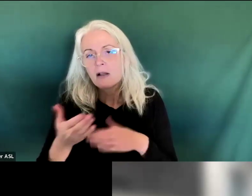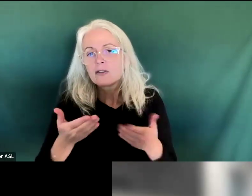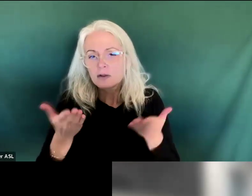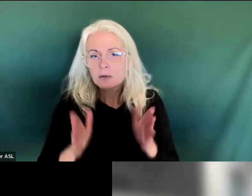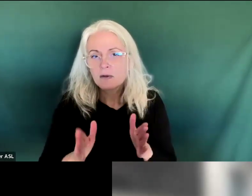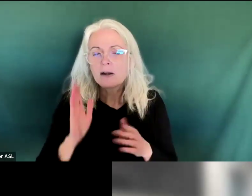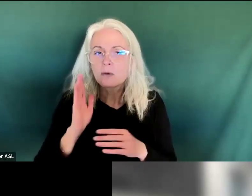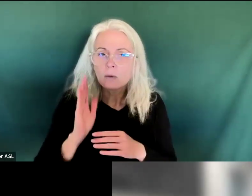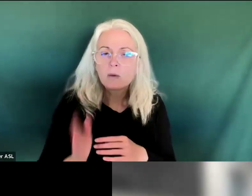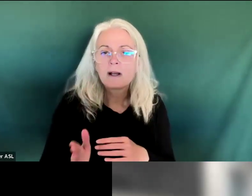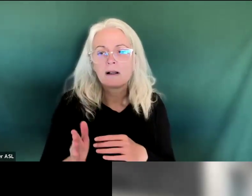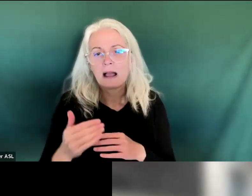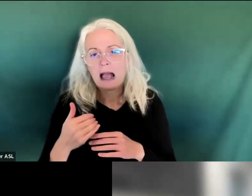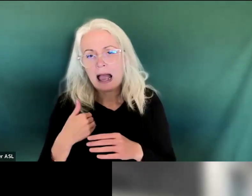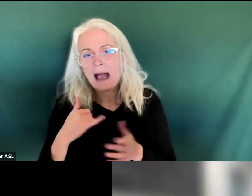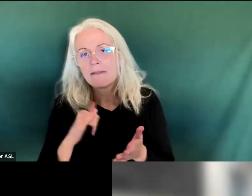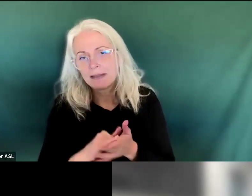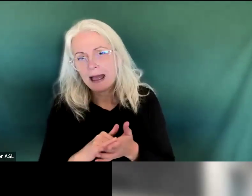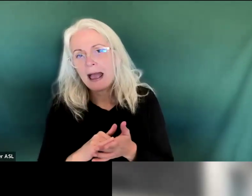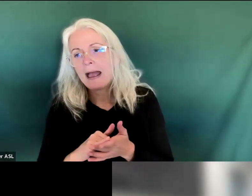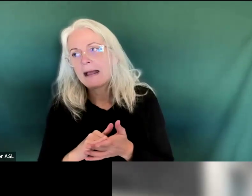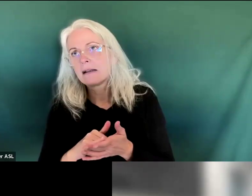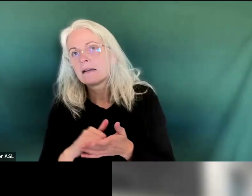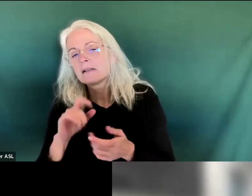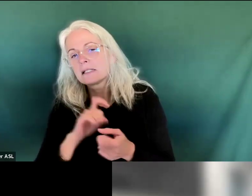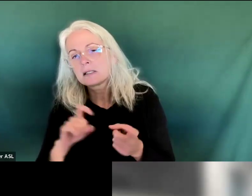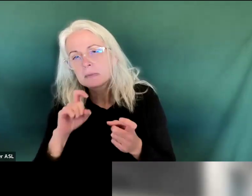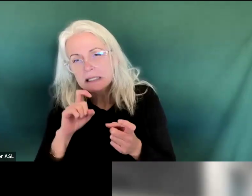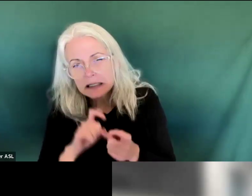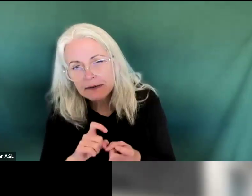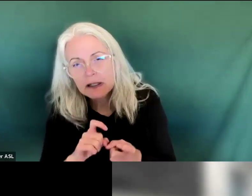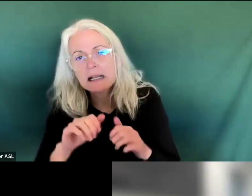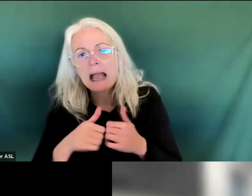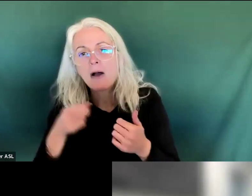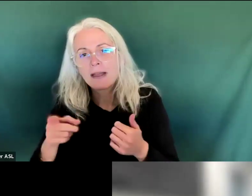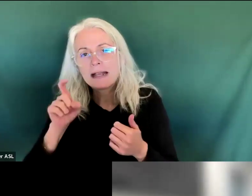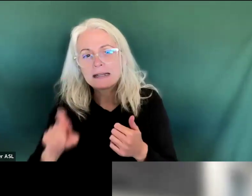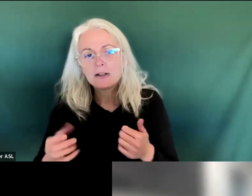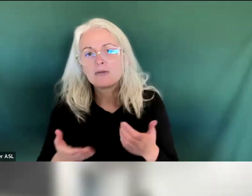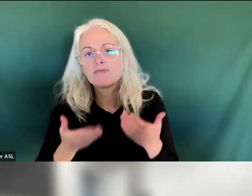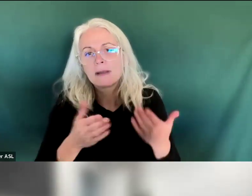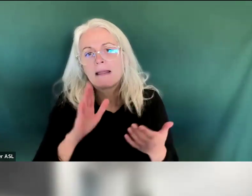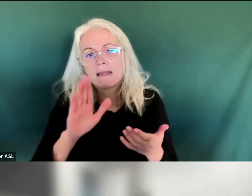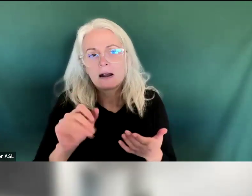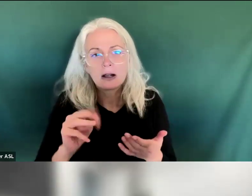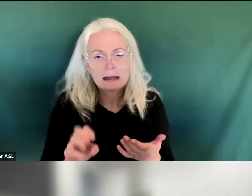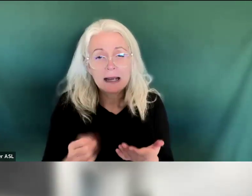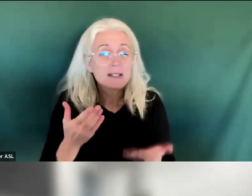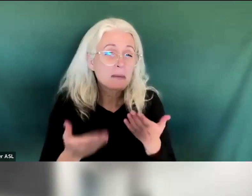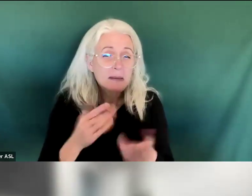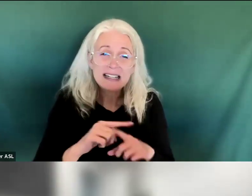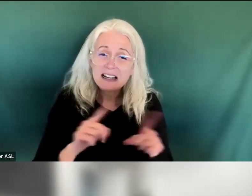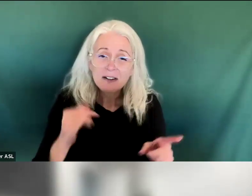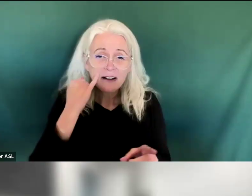provider will end up getting that onboarding with specifically how they should submit their claims, which could differ depending on if